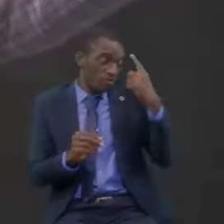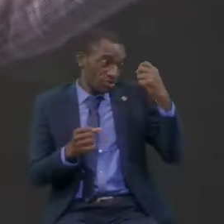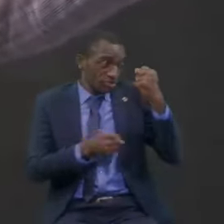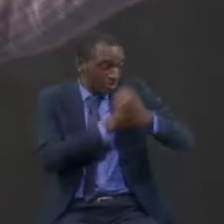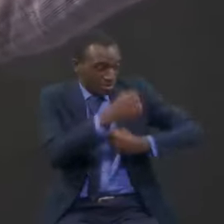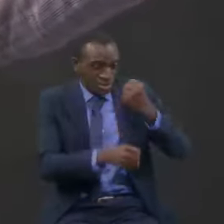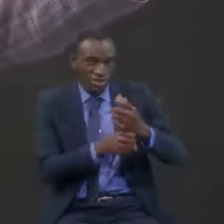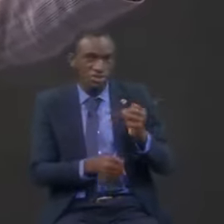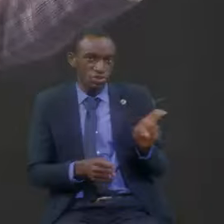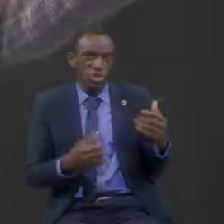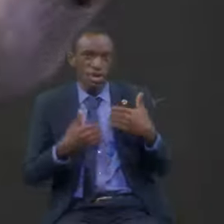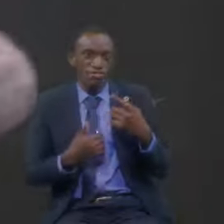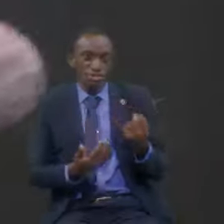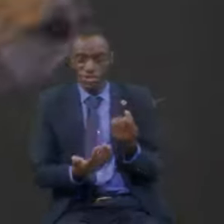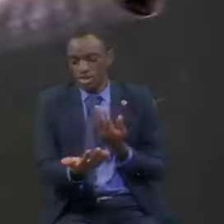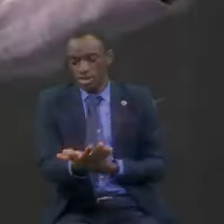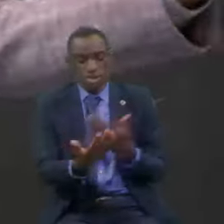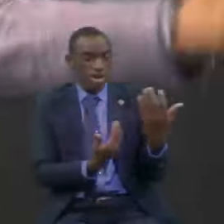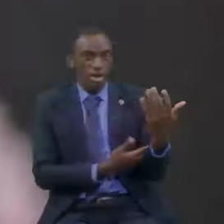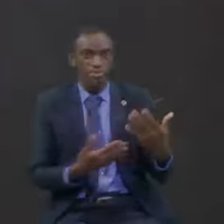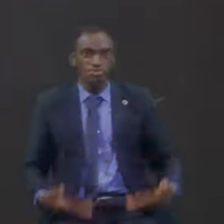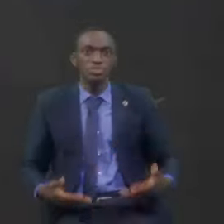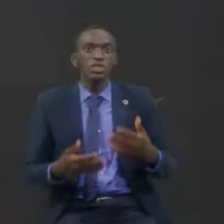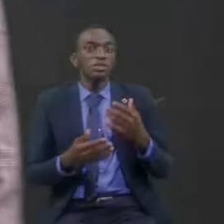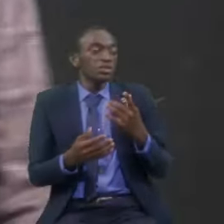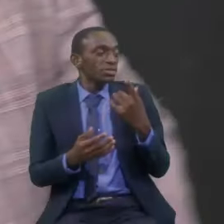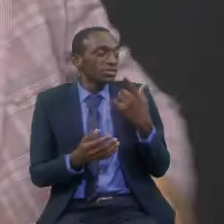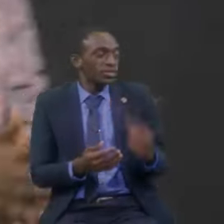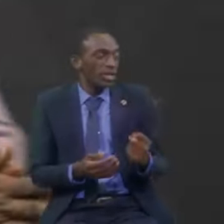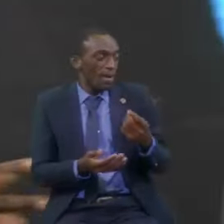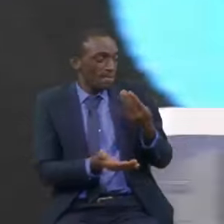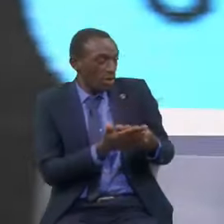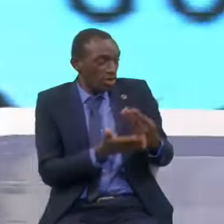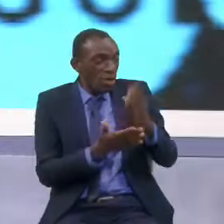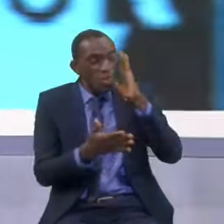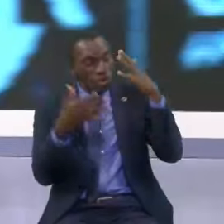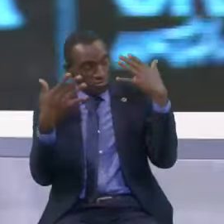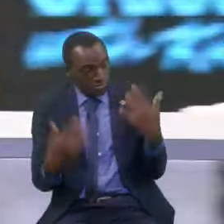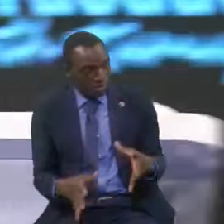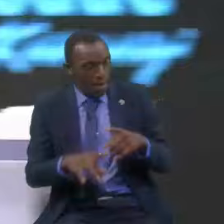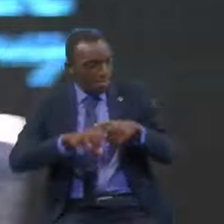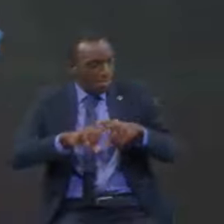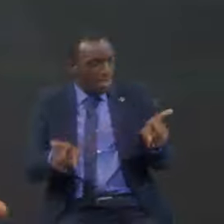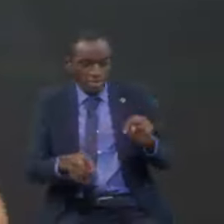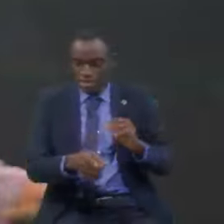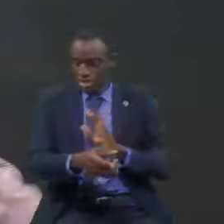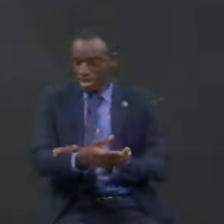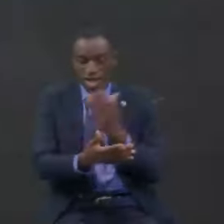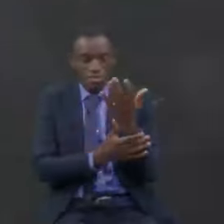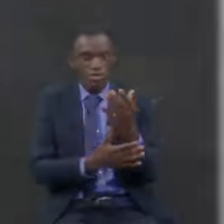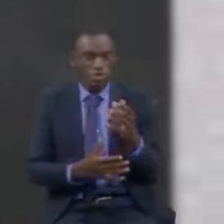the money will finish, but the arms you are going to get is much more, because